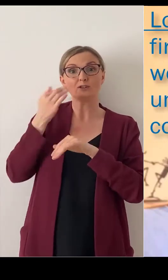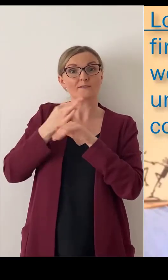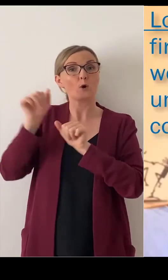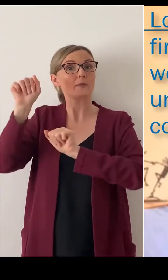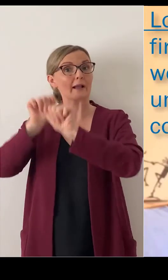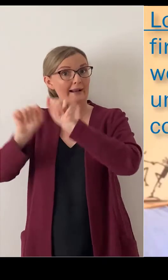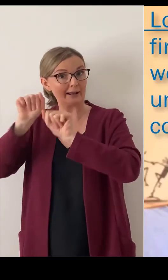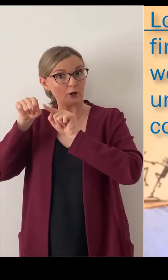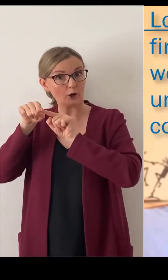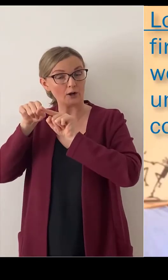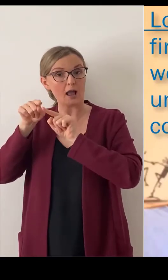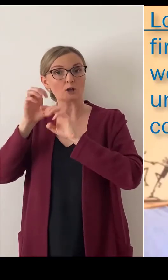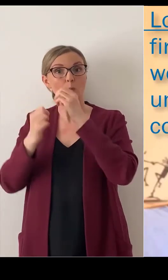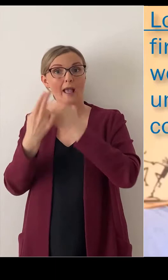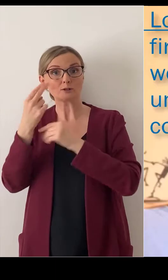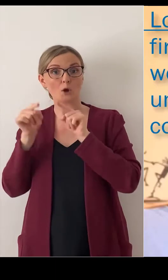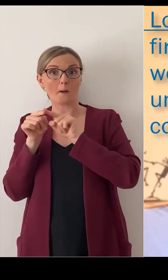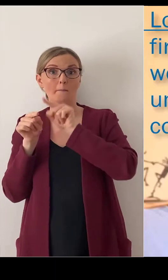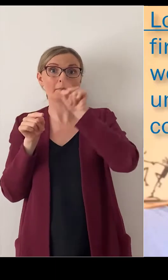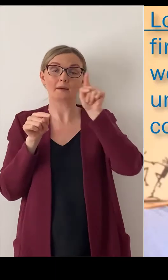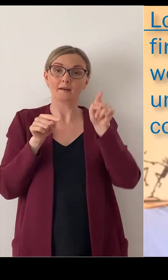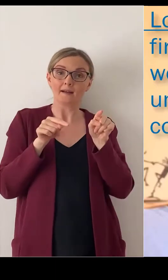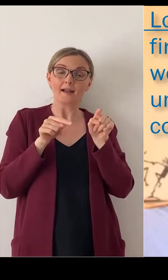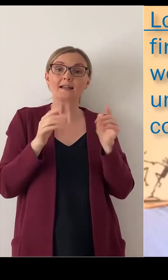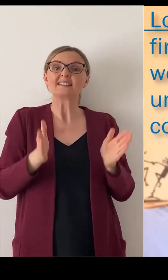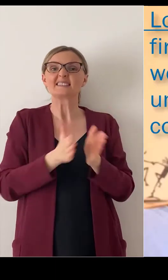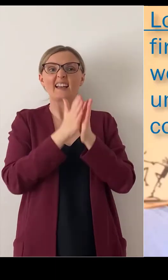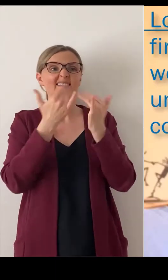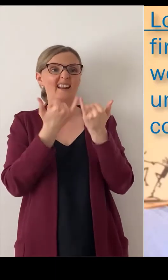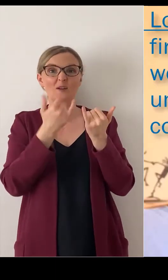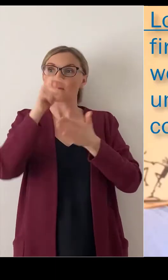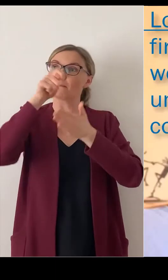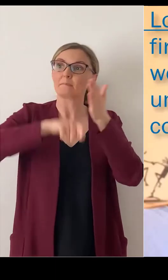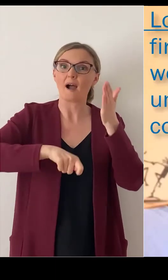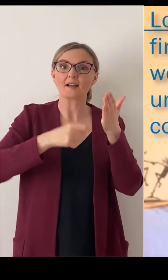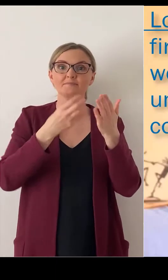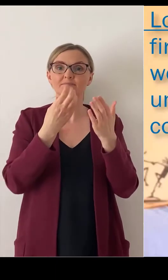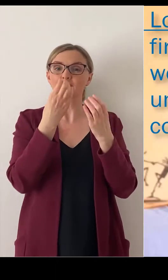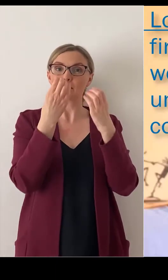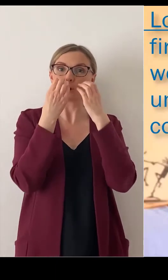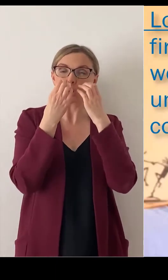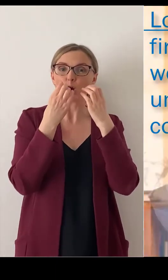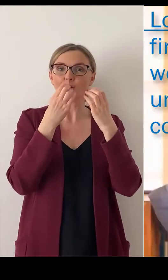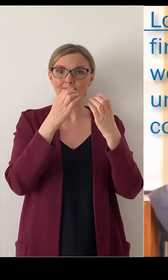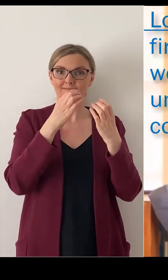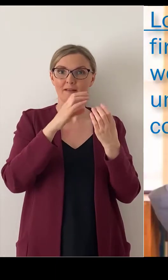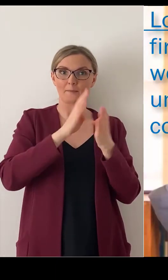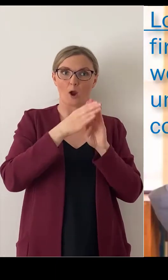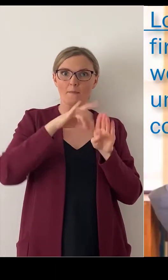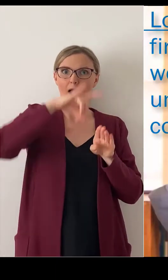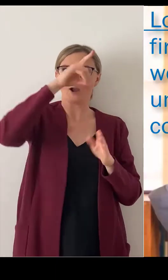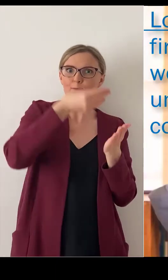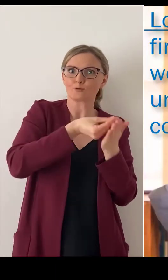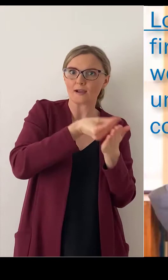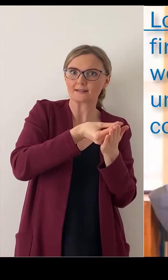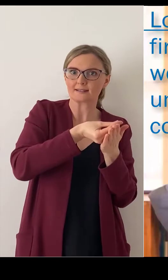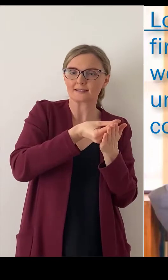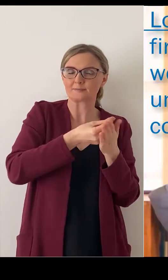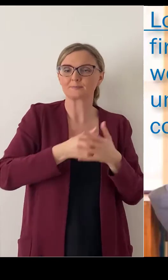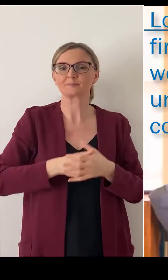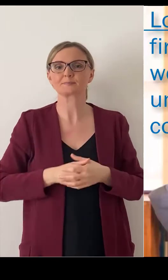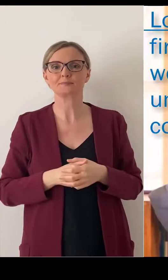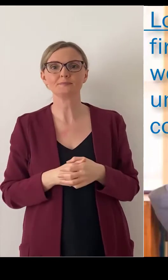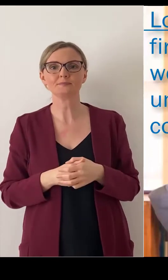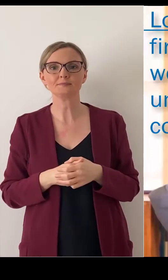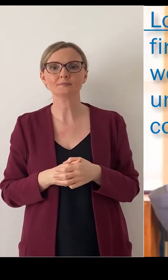going to increase the price of the hamburgers eventually. Another thing that comes out of this